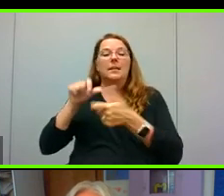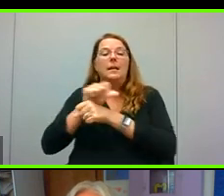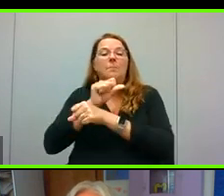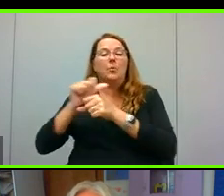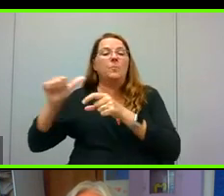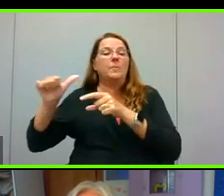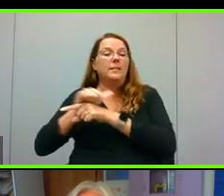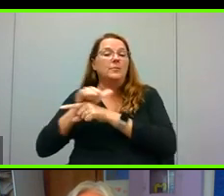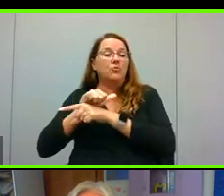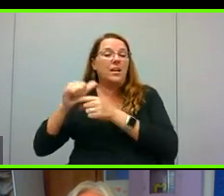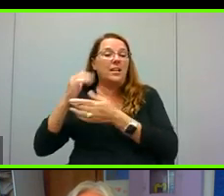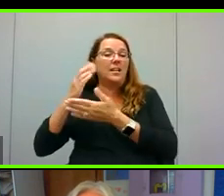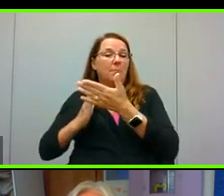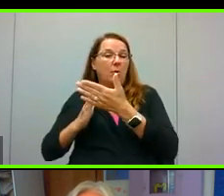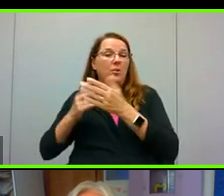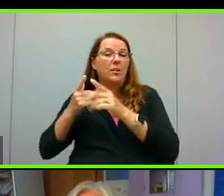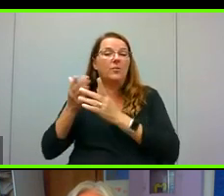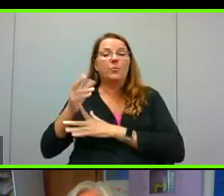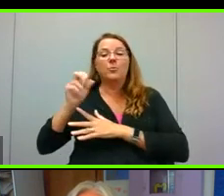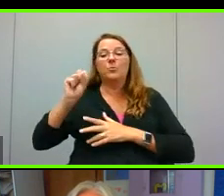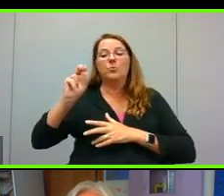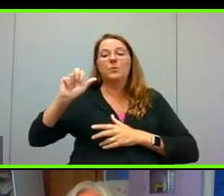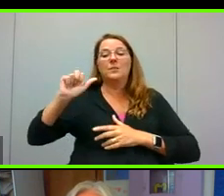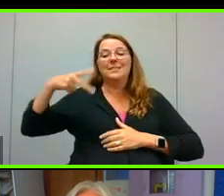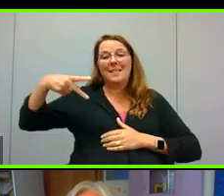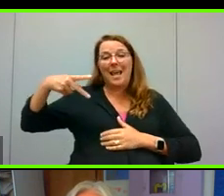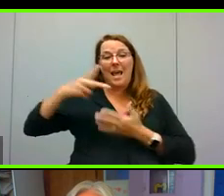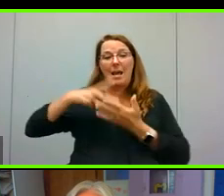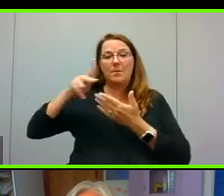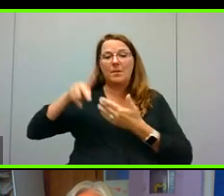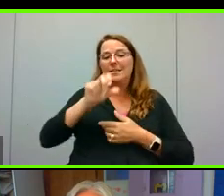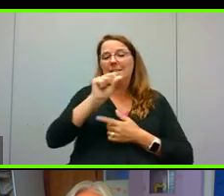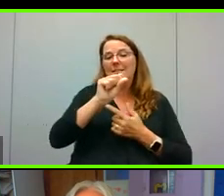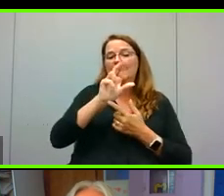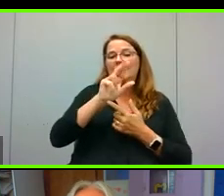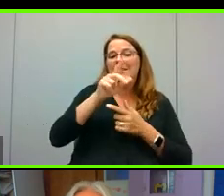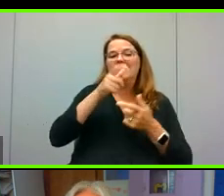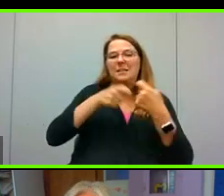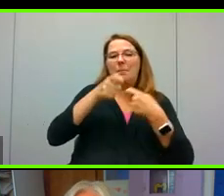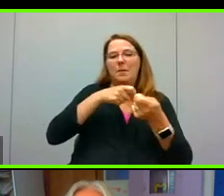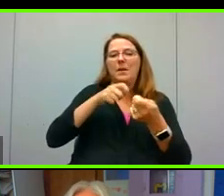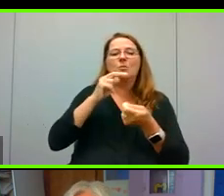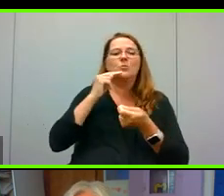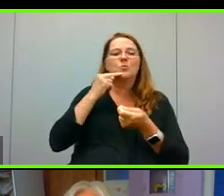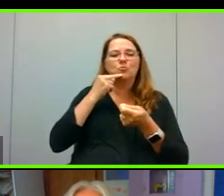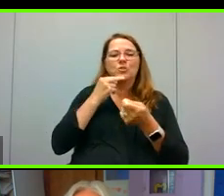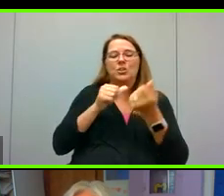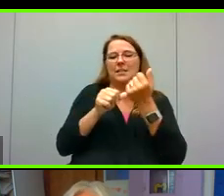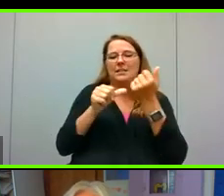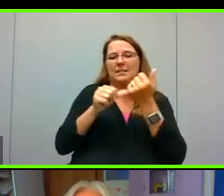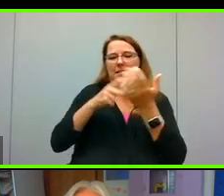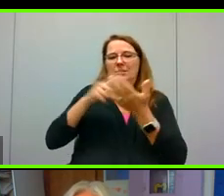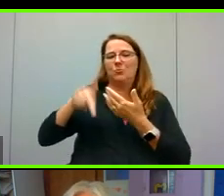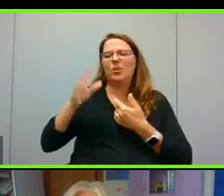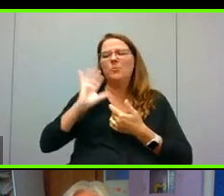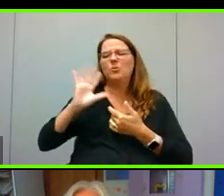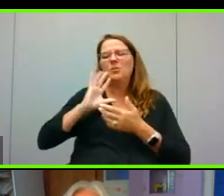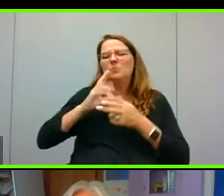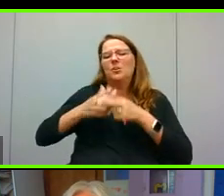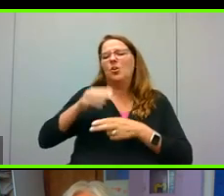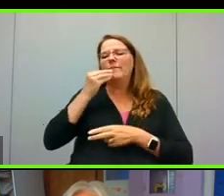and training component through the SNAP program, which is the Supplemental Nutrition Assistance Program, formerly known as food